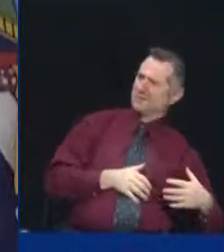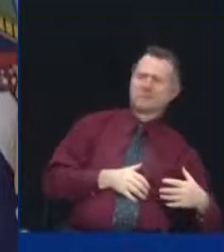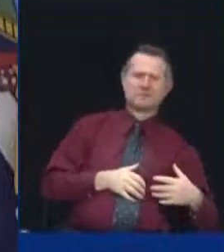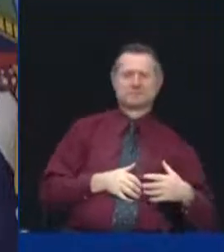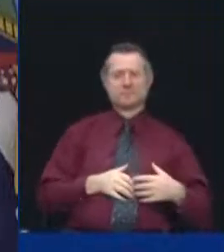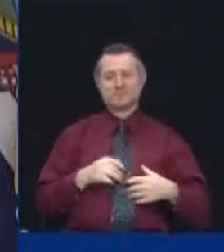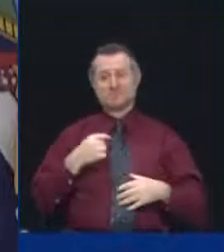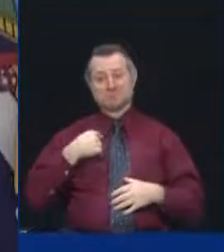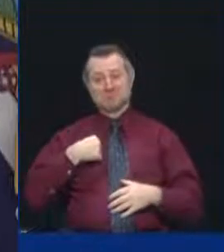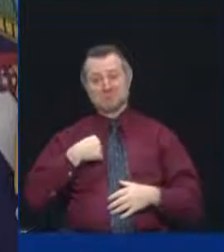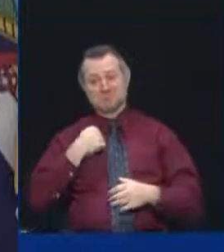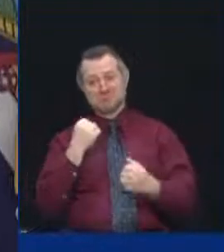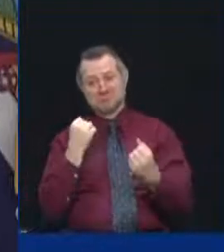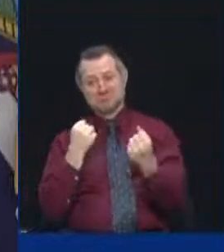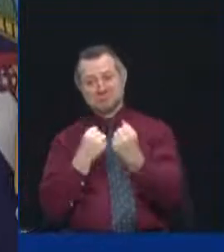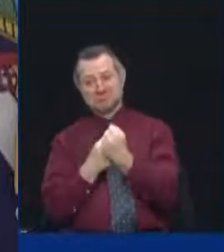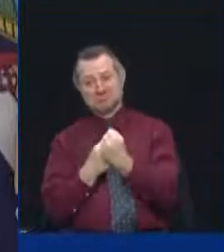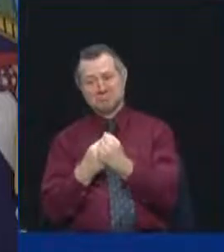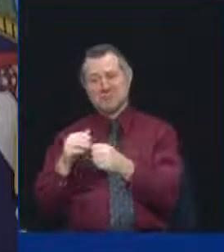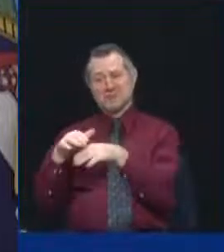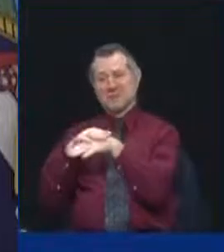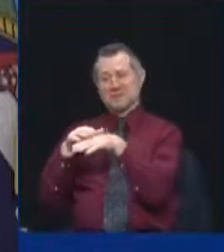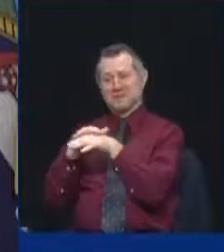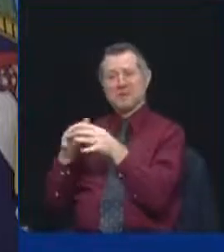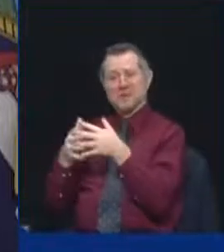an Indigenous People Day,